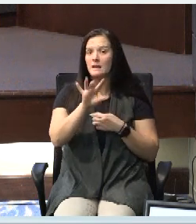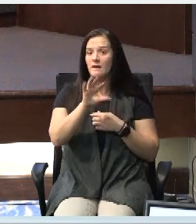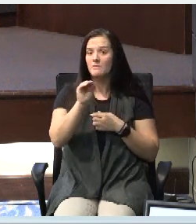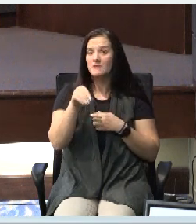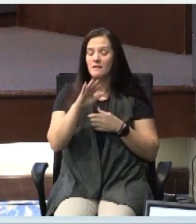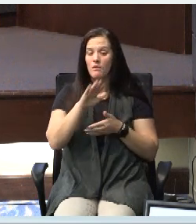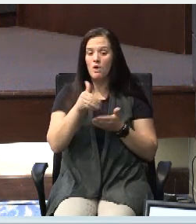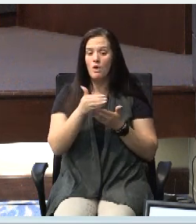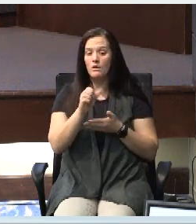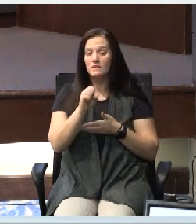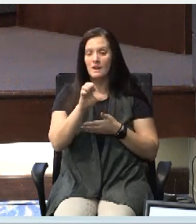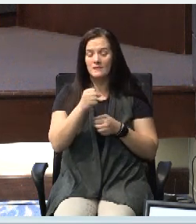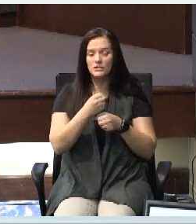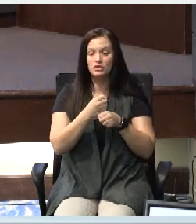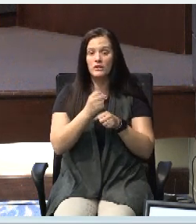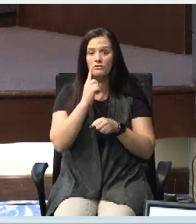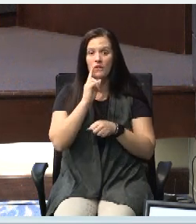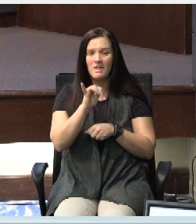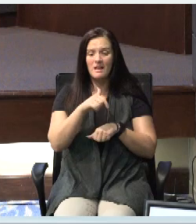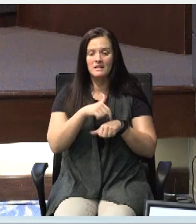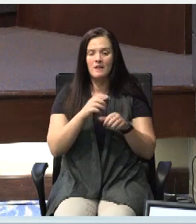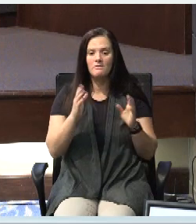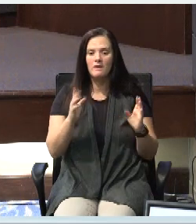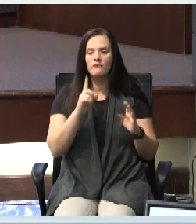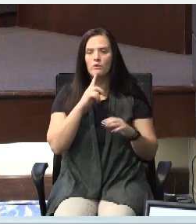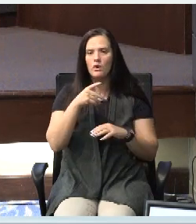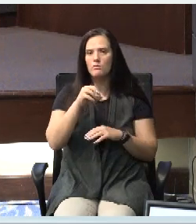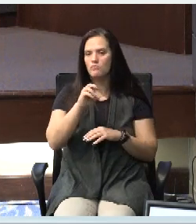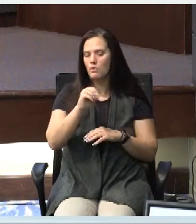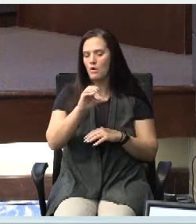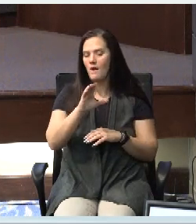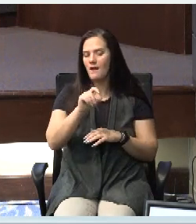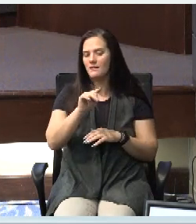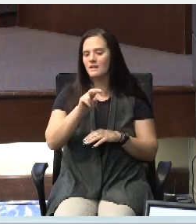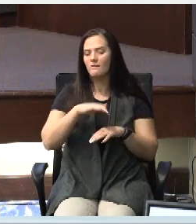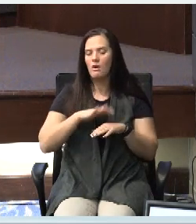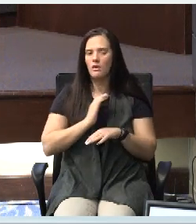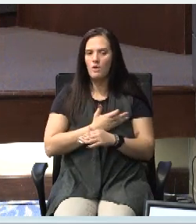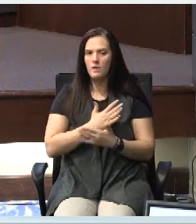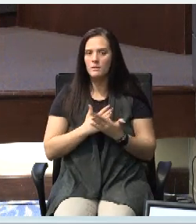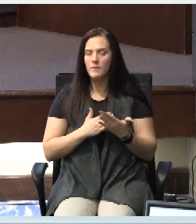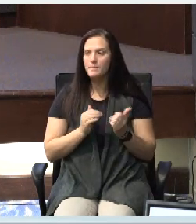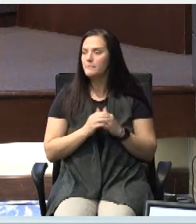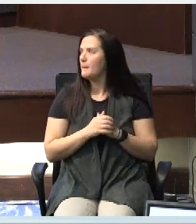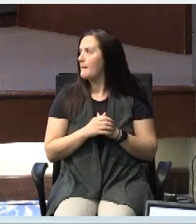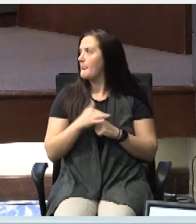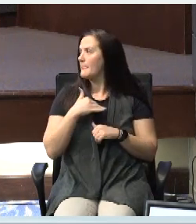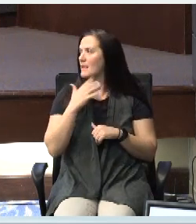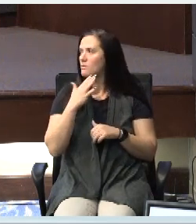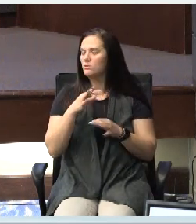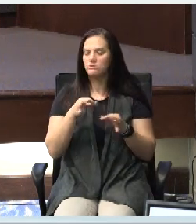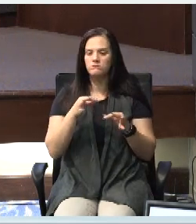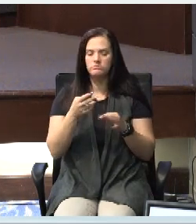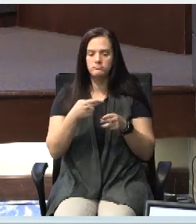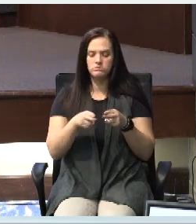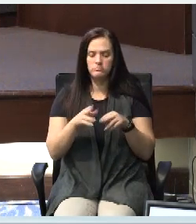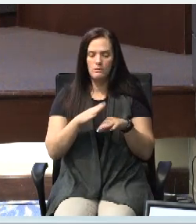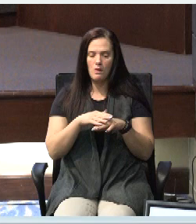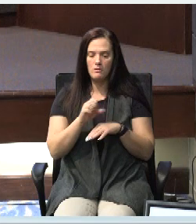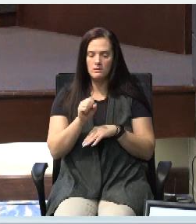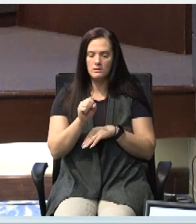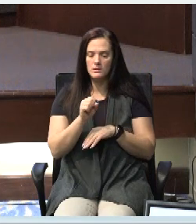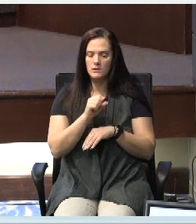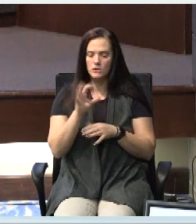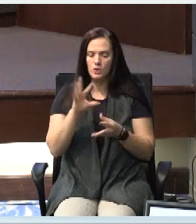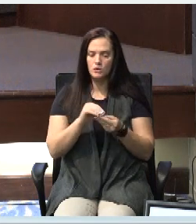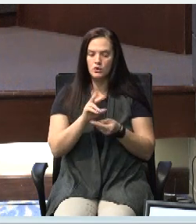85% of all cases generated for that time frame were proactive on our part. And I'll touch briefly on the stat totals.